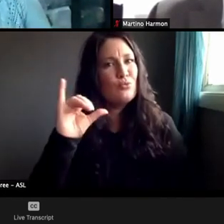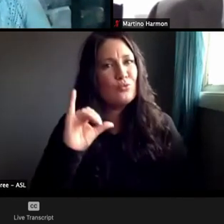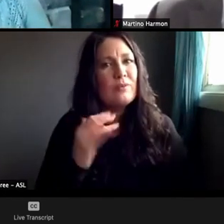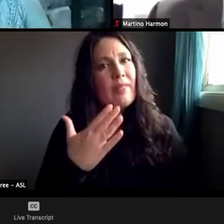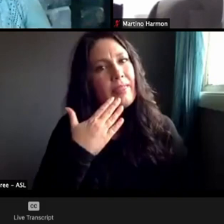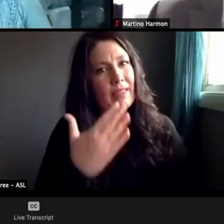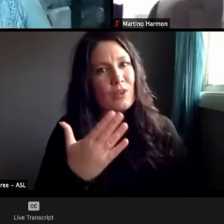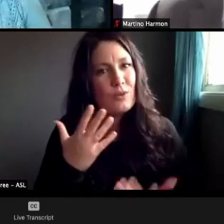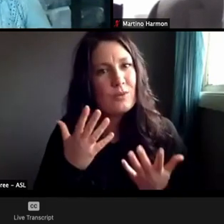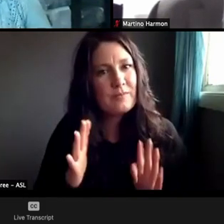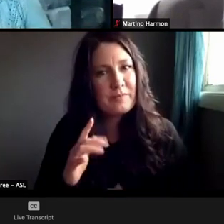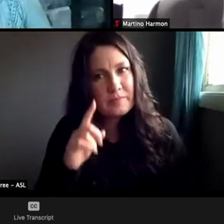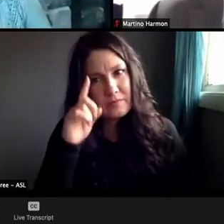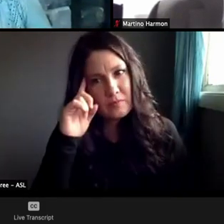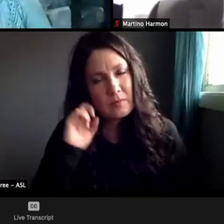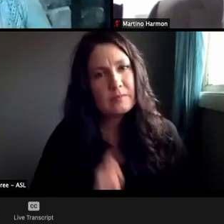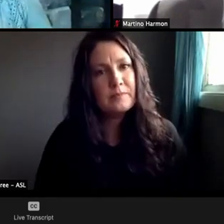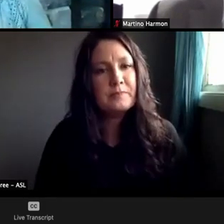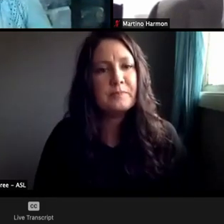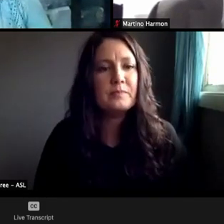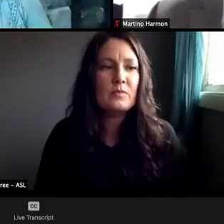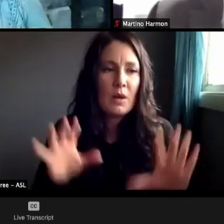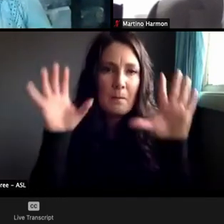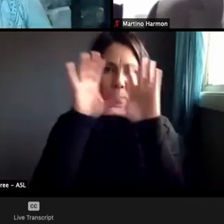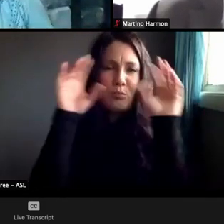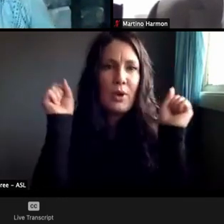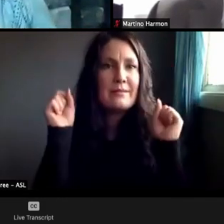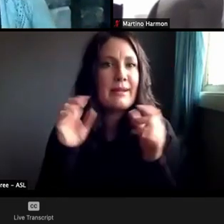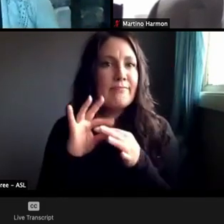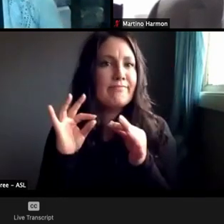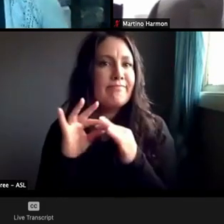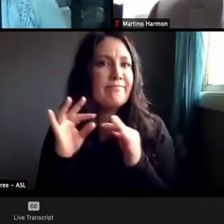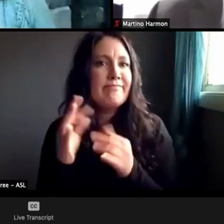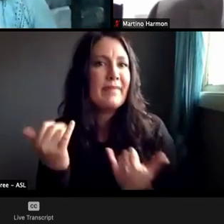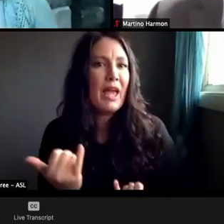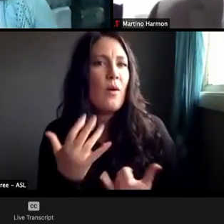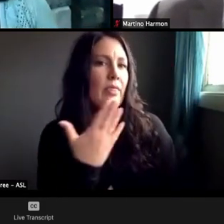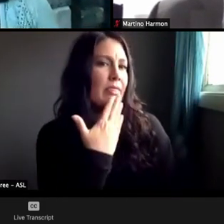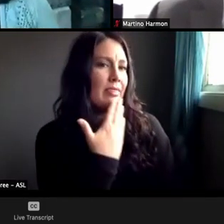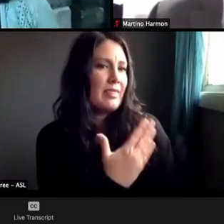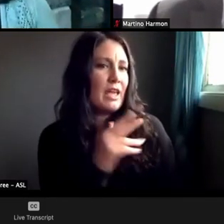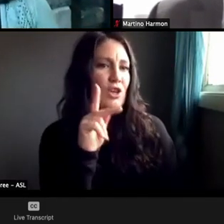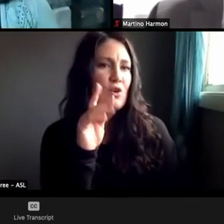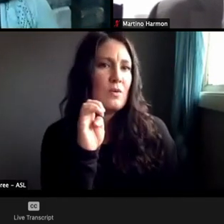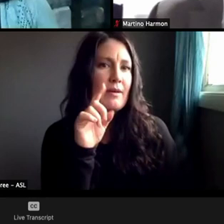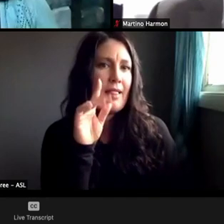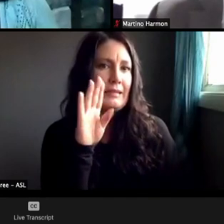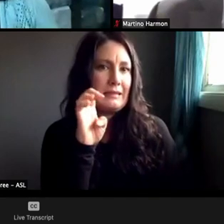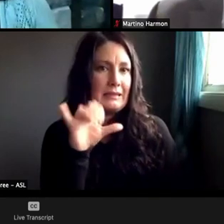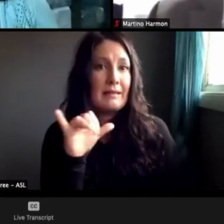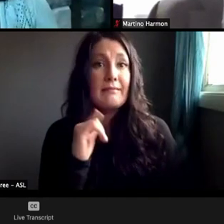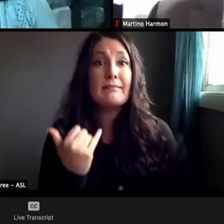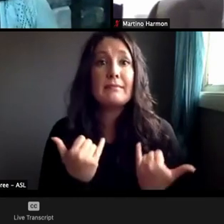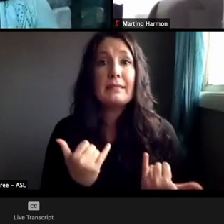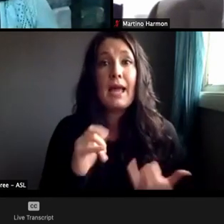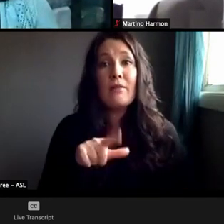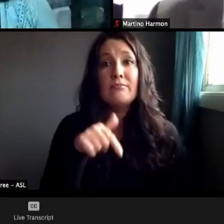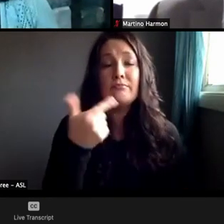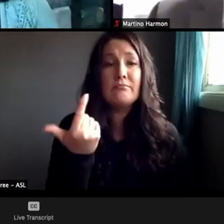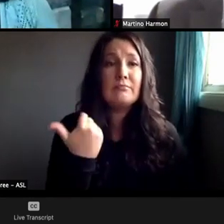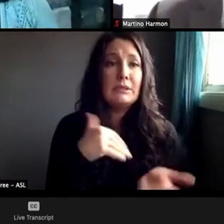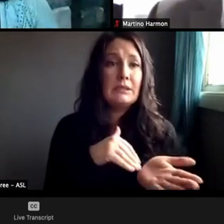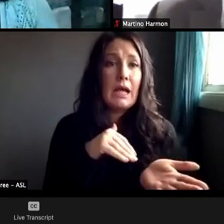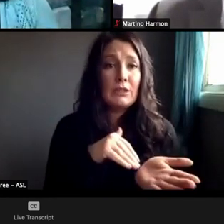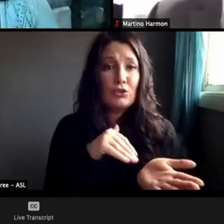Thanks very much, Kelsey. I turn things over once again to Dr. Milani to offer some final comments and